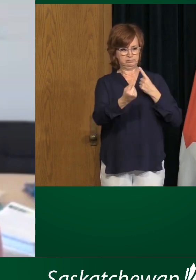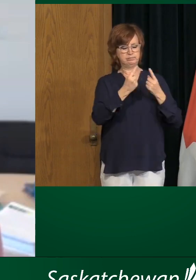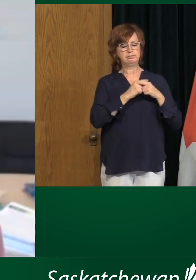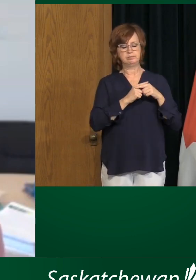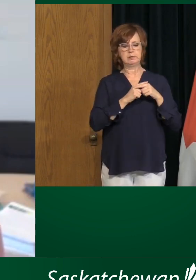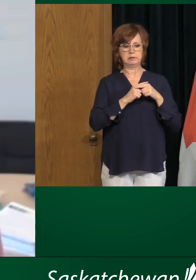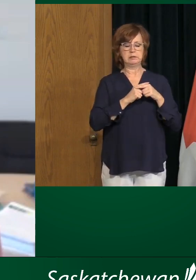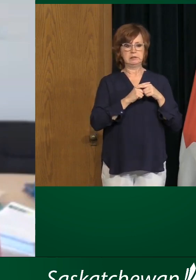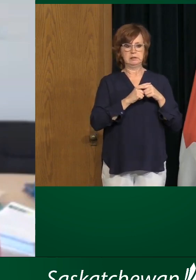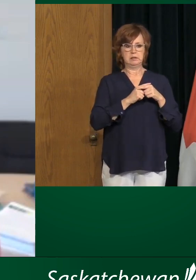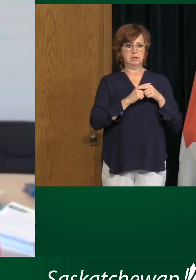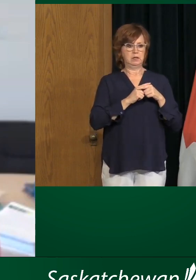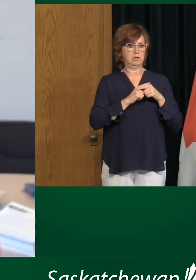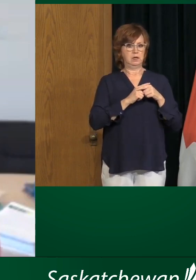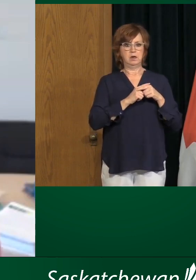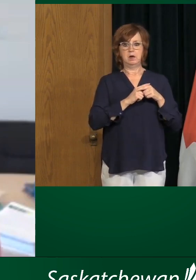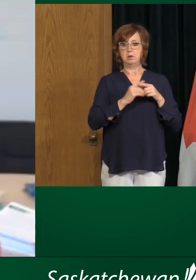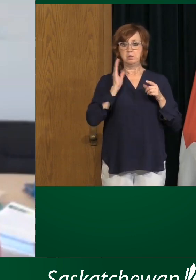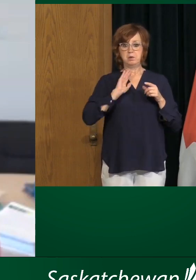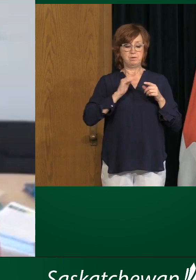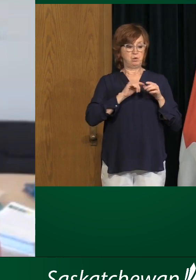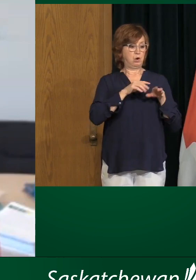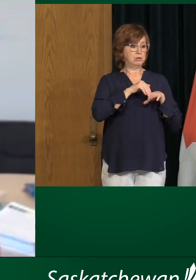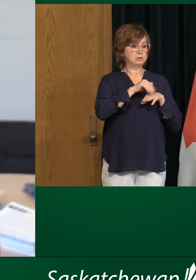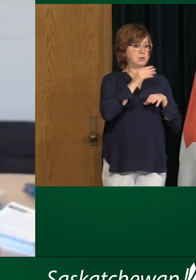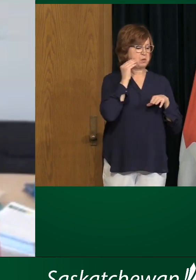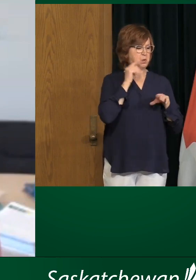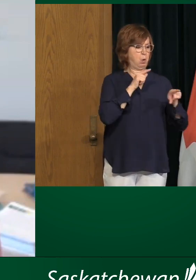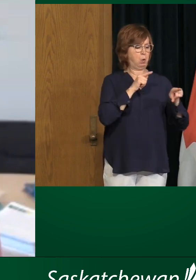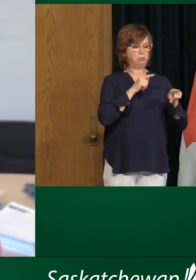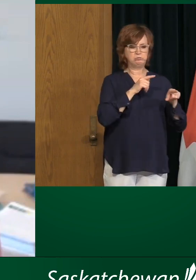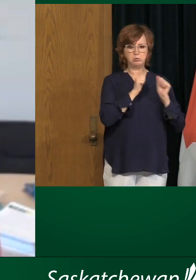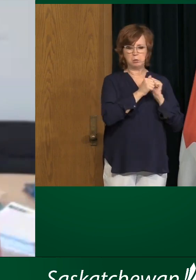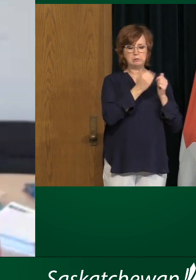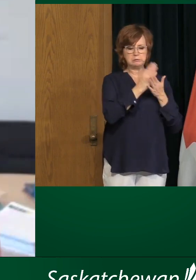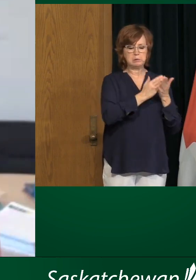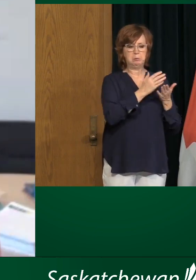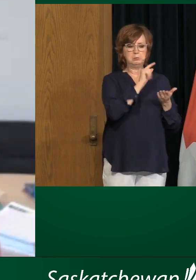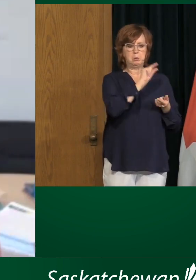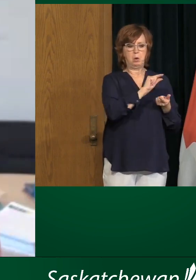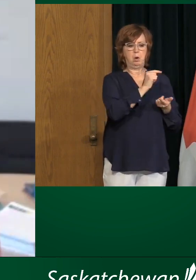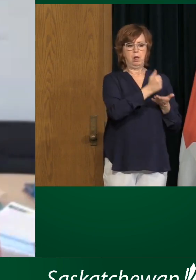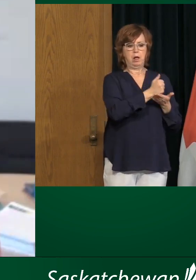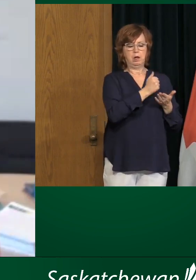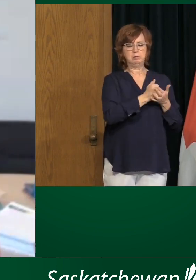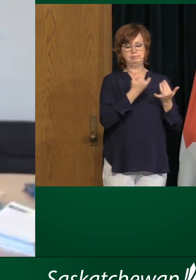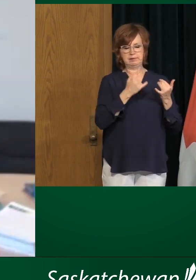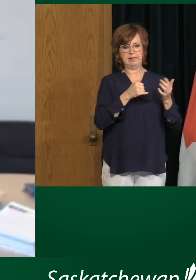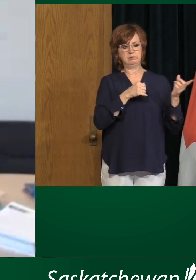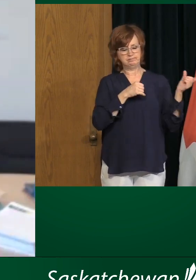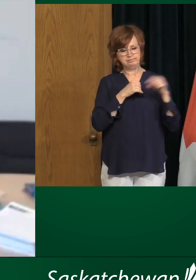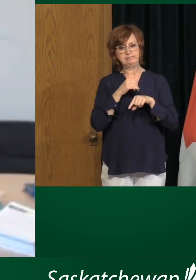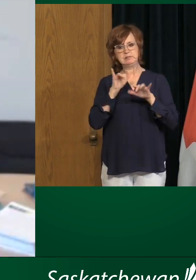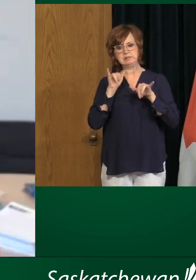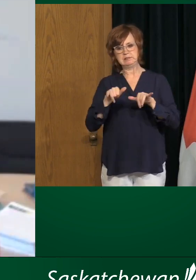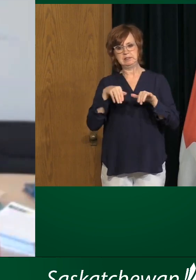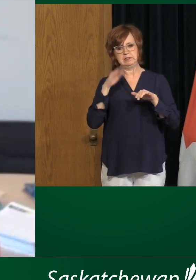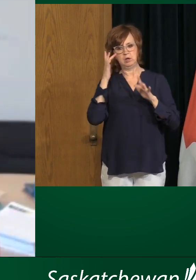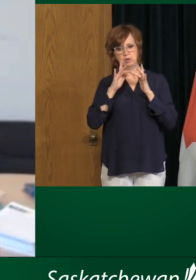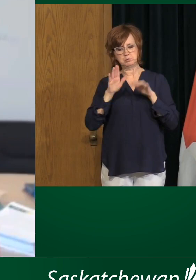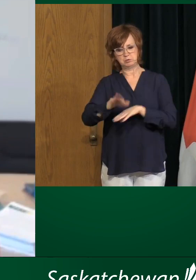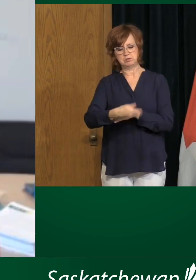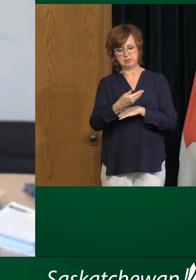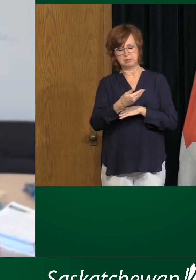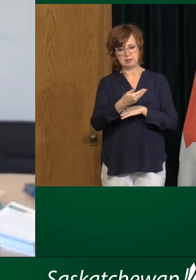why we're focusing on restarting our everyday healthcare services, which is making sure our patients have